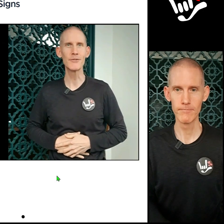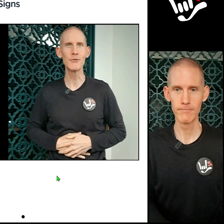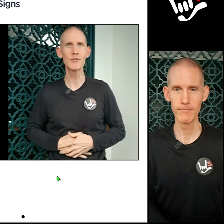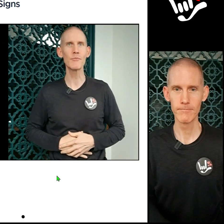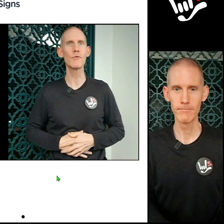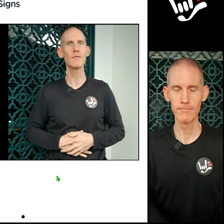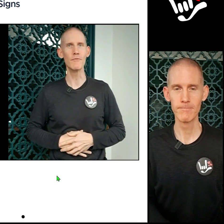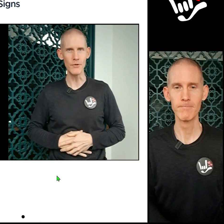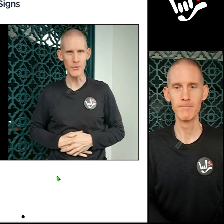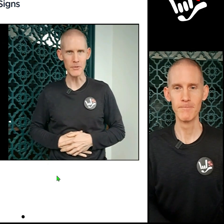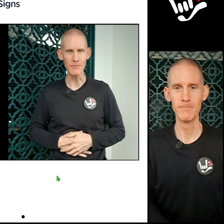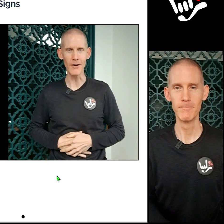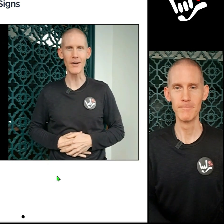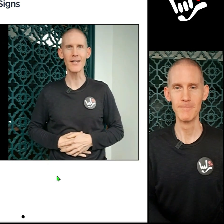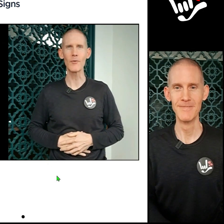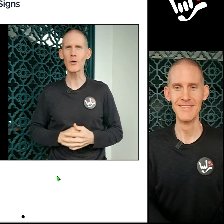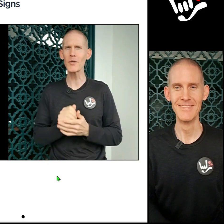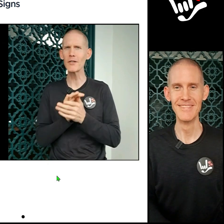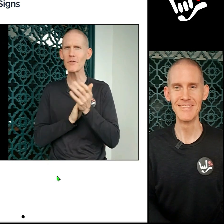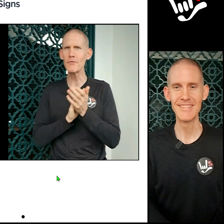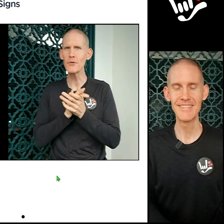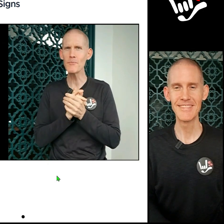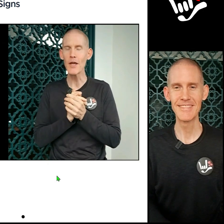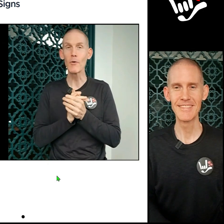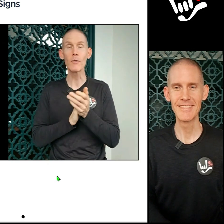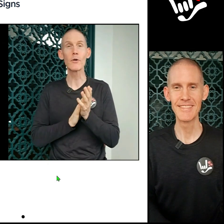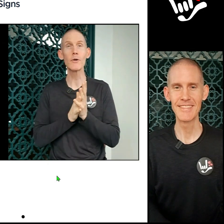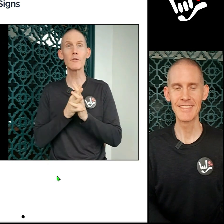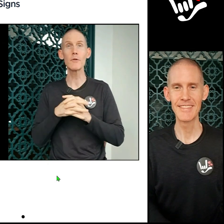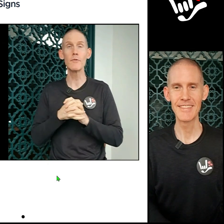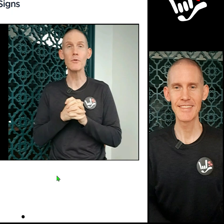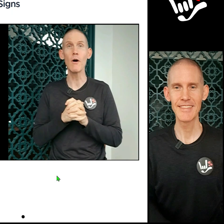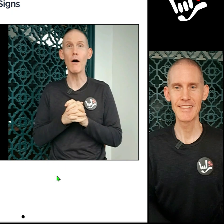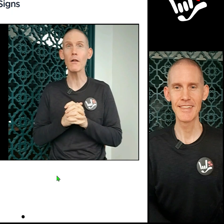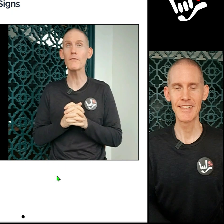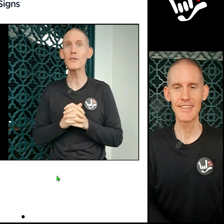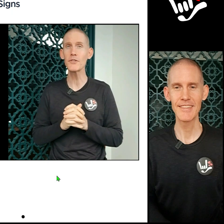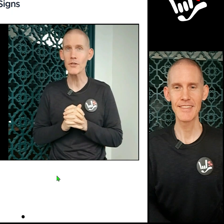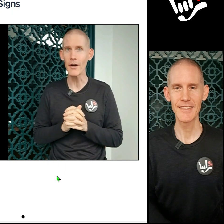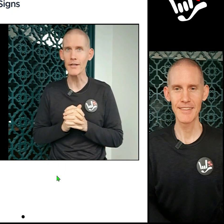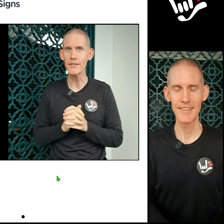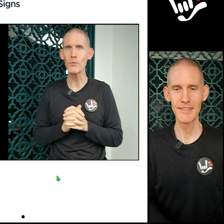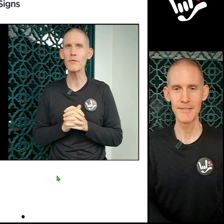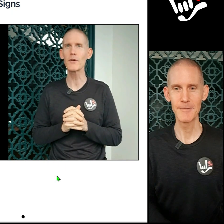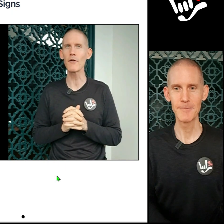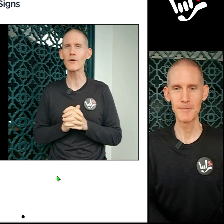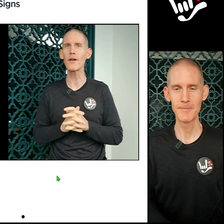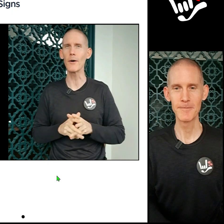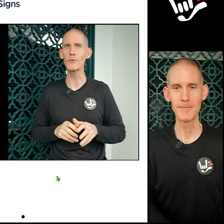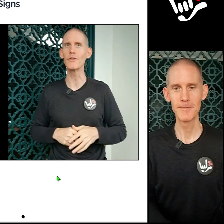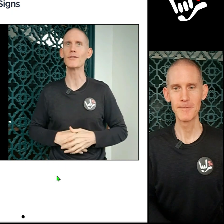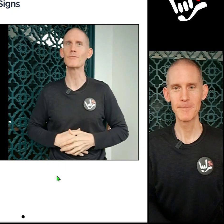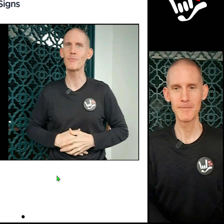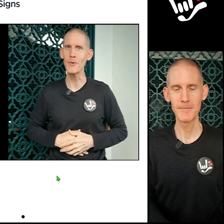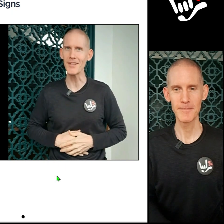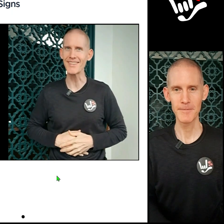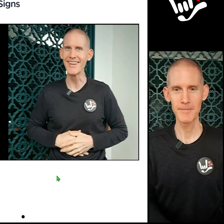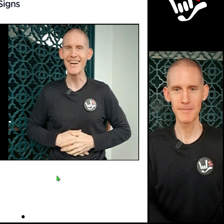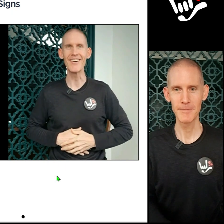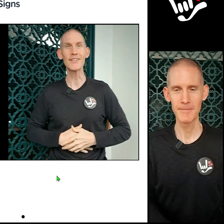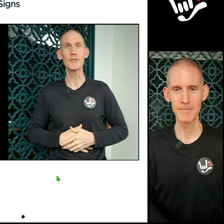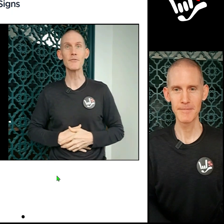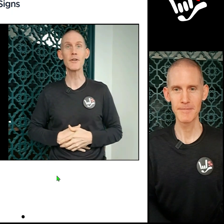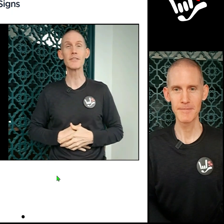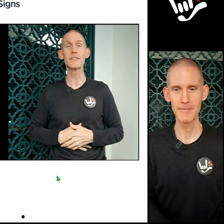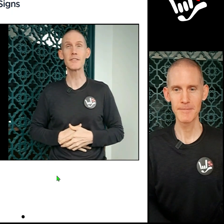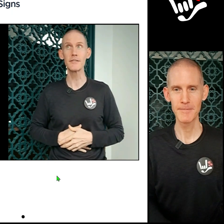Okay, let's do some review, all right? And what are we going to review? Well, we're going to review all of the signs that we've covered up to this point,